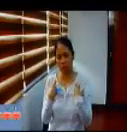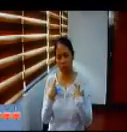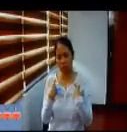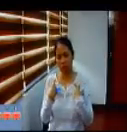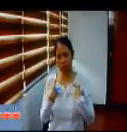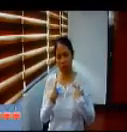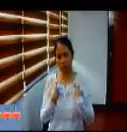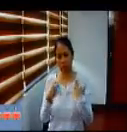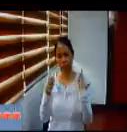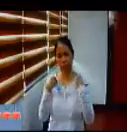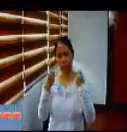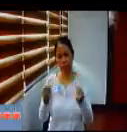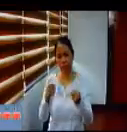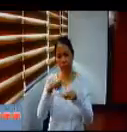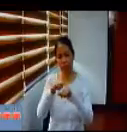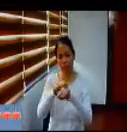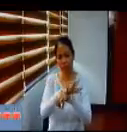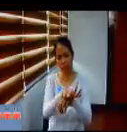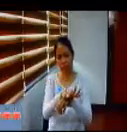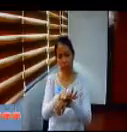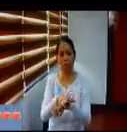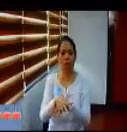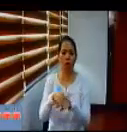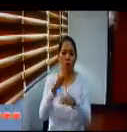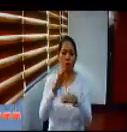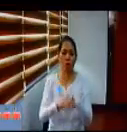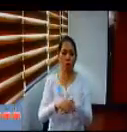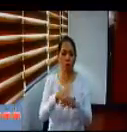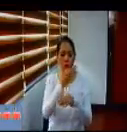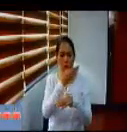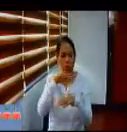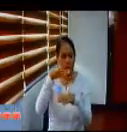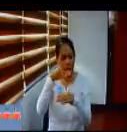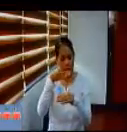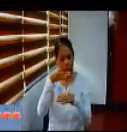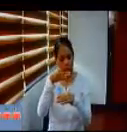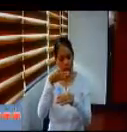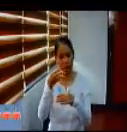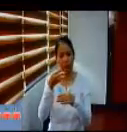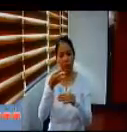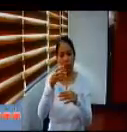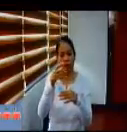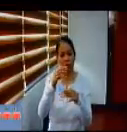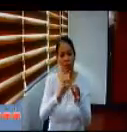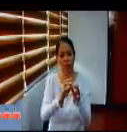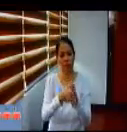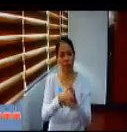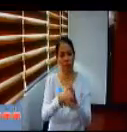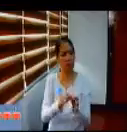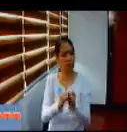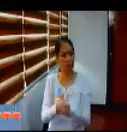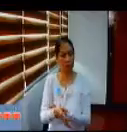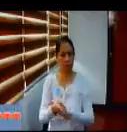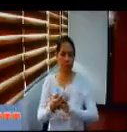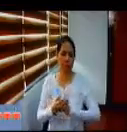a strong effect on agriculture. Rural investment, Your Honors, next.